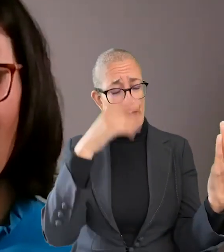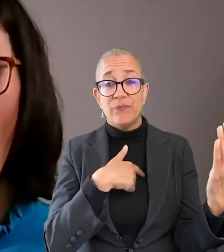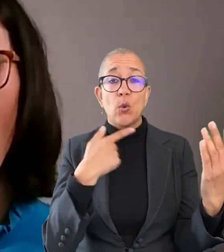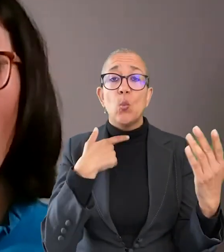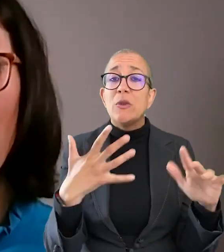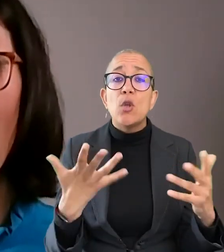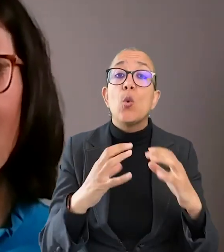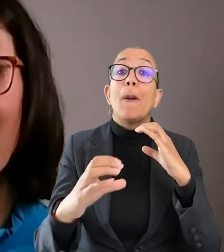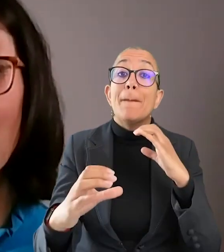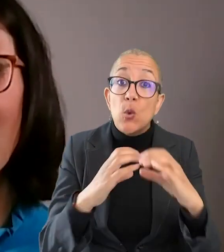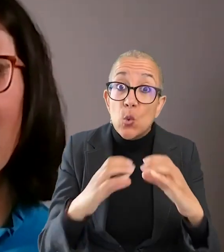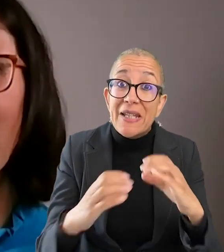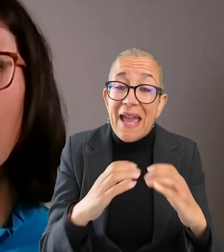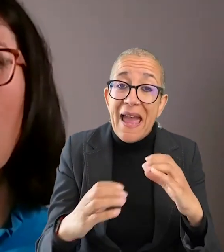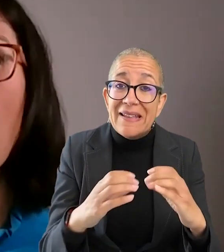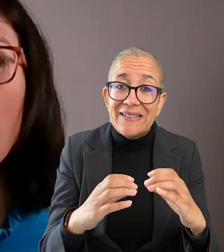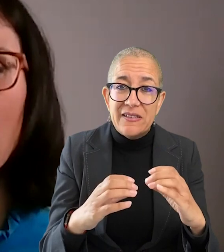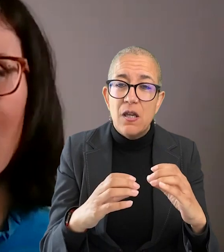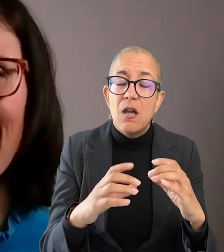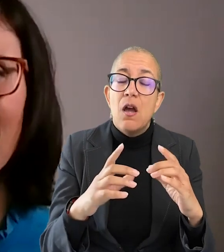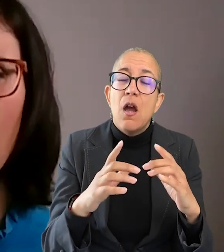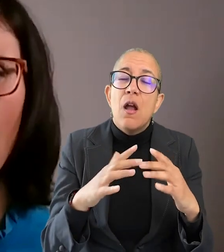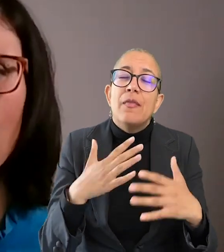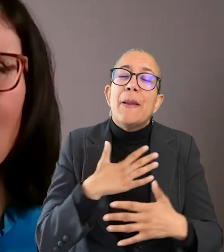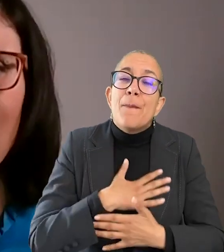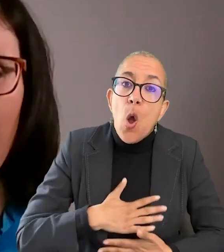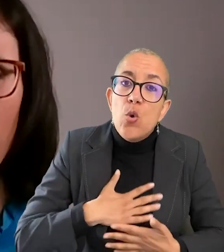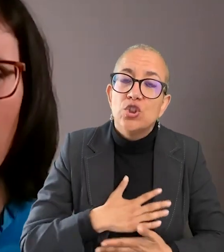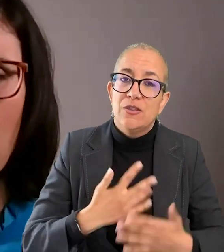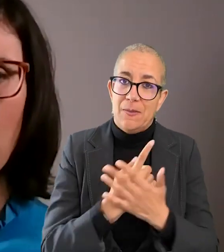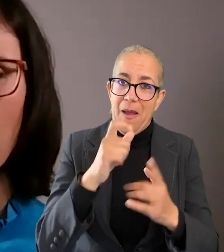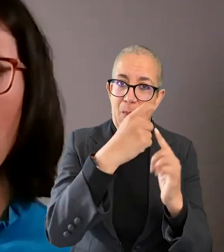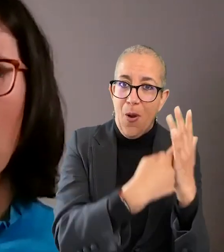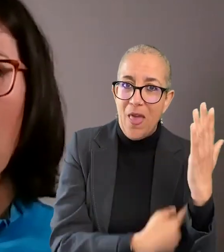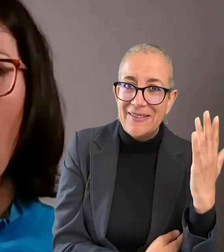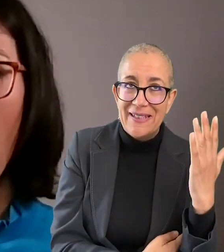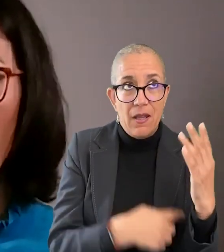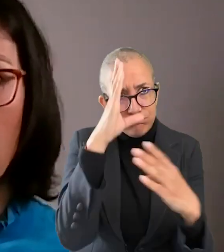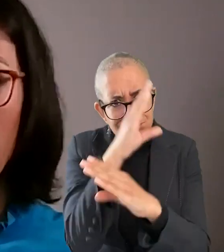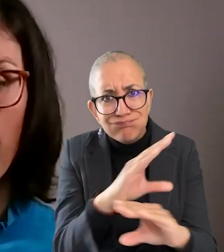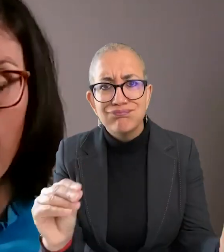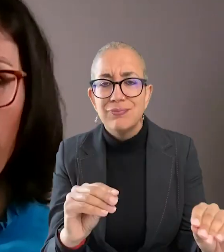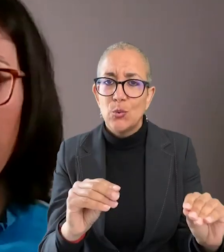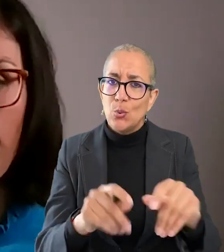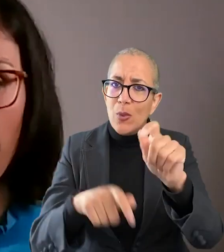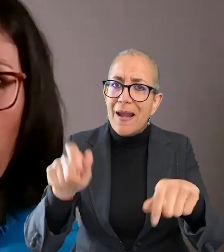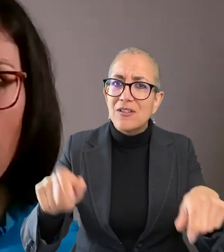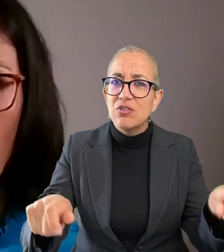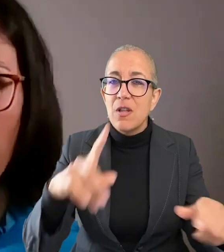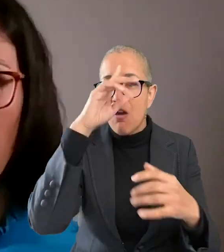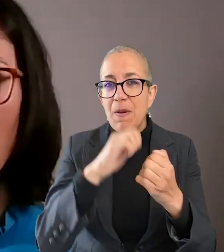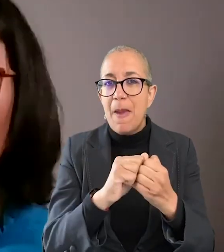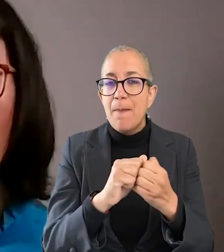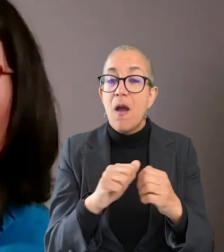essence of what the policy is really trying to emotionally get across to the electorate. So I remember the Fridays for